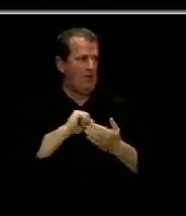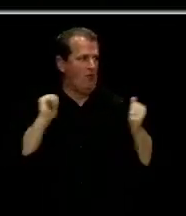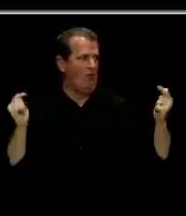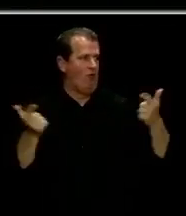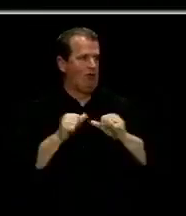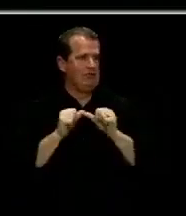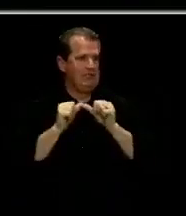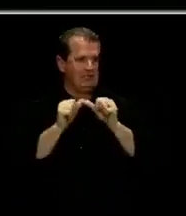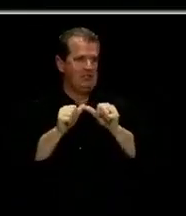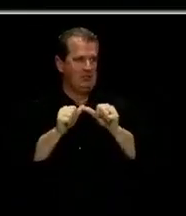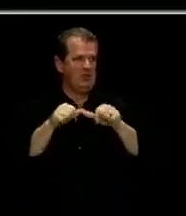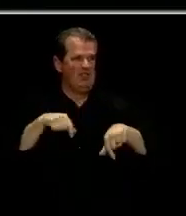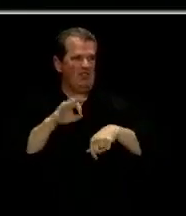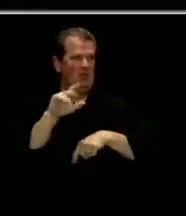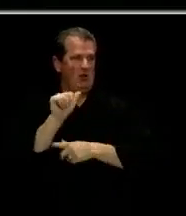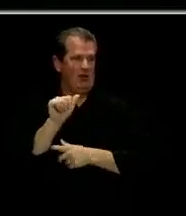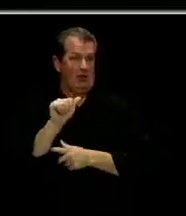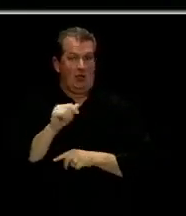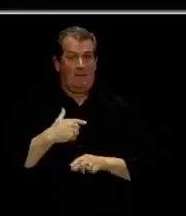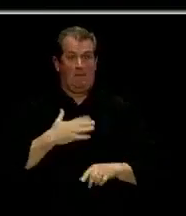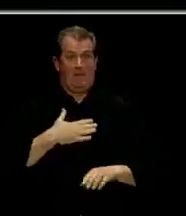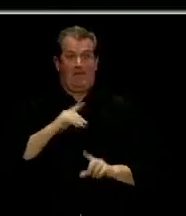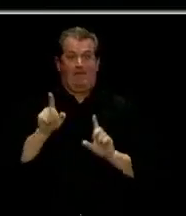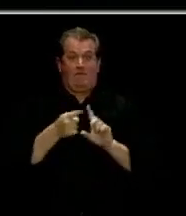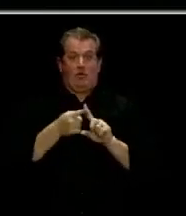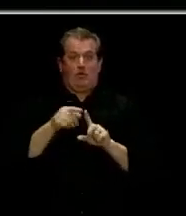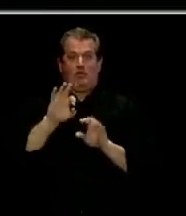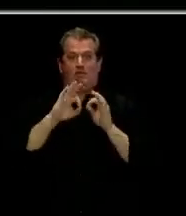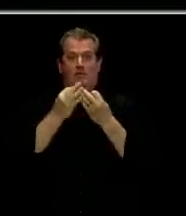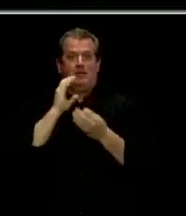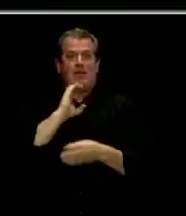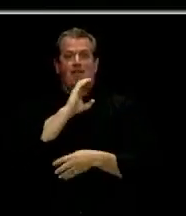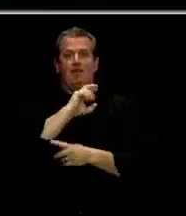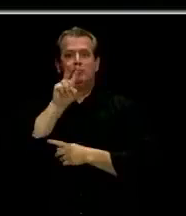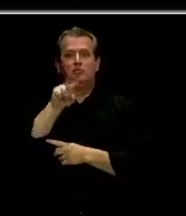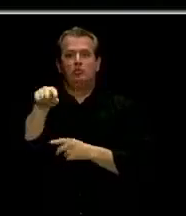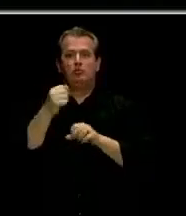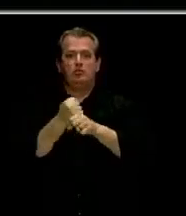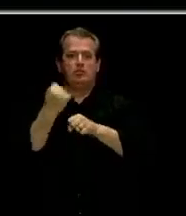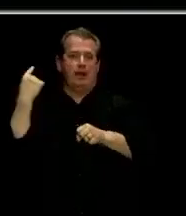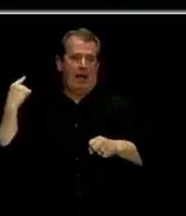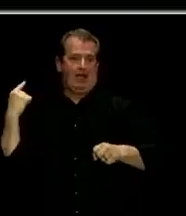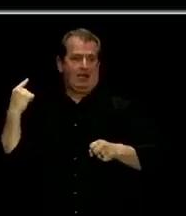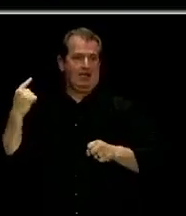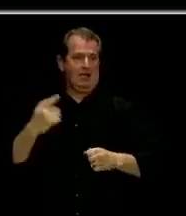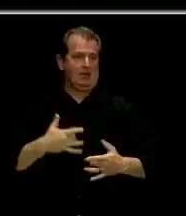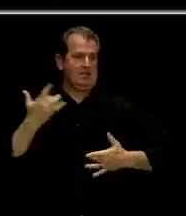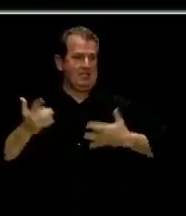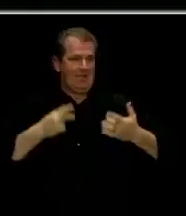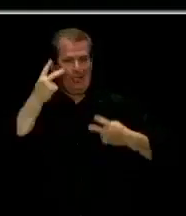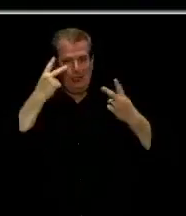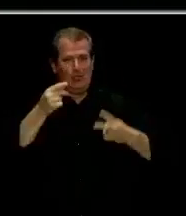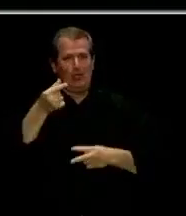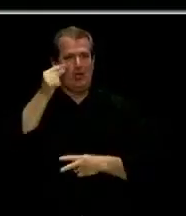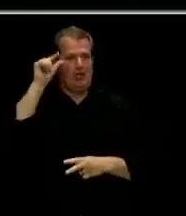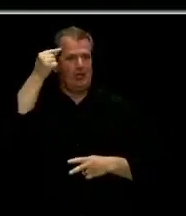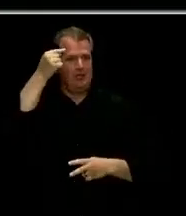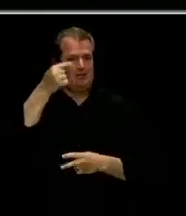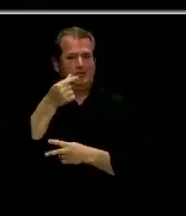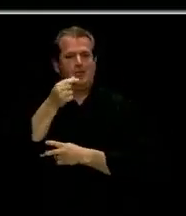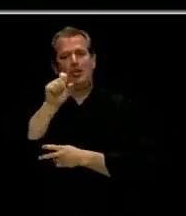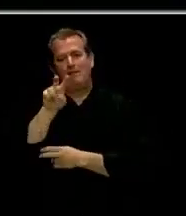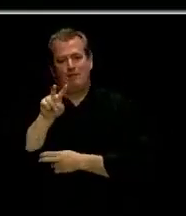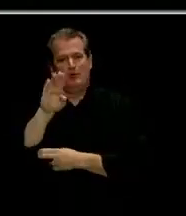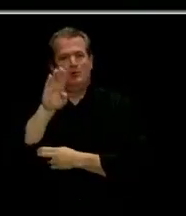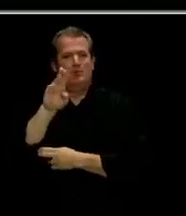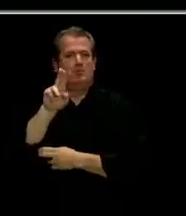the state. My first Family Cafe was 22 years ago, I believe, and had the great pleasure of seeing Governor Bush not only